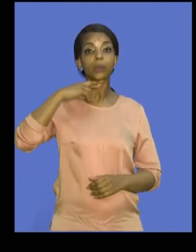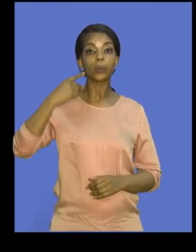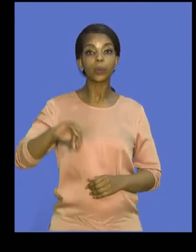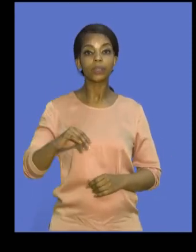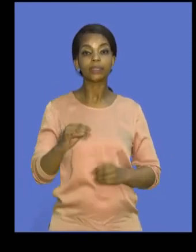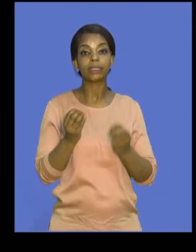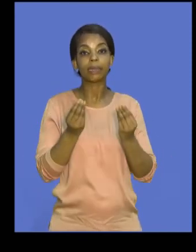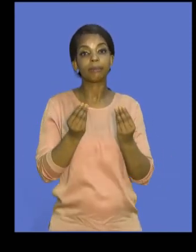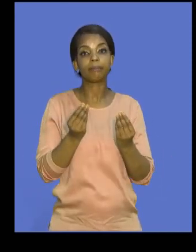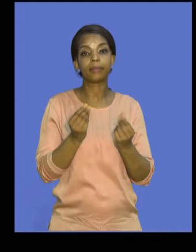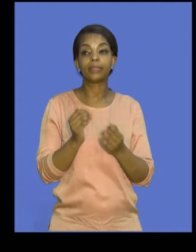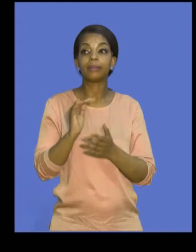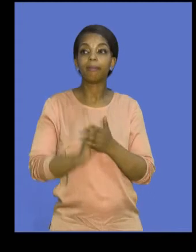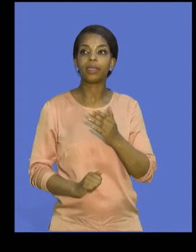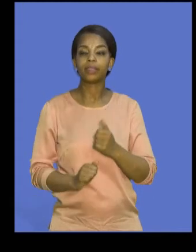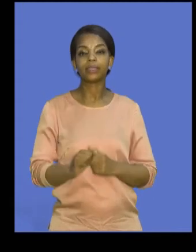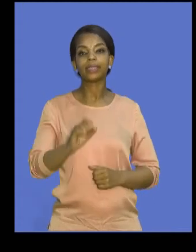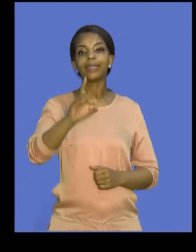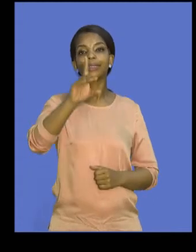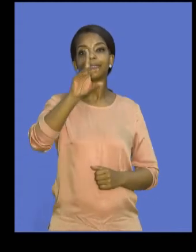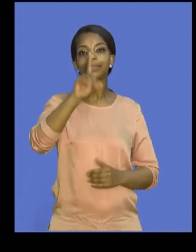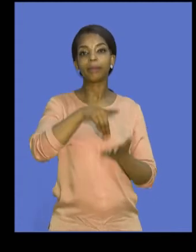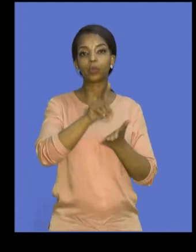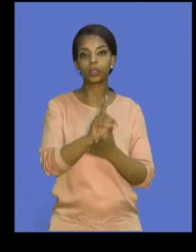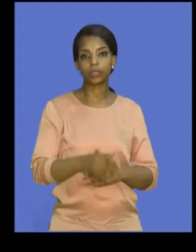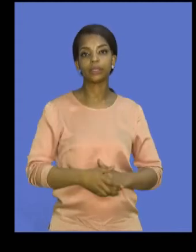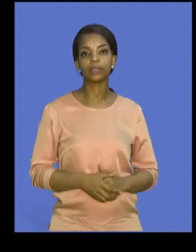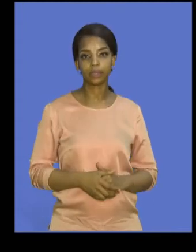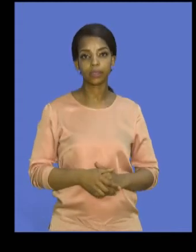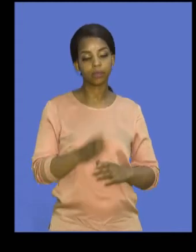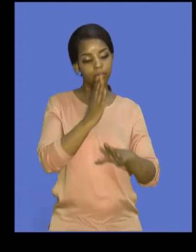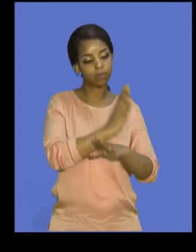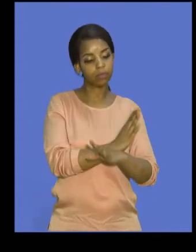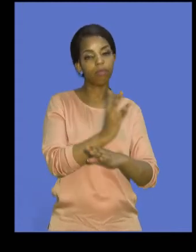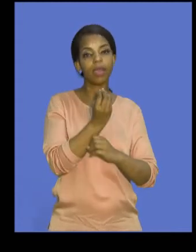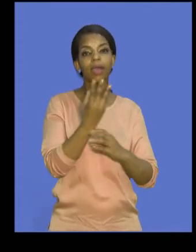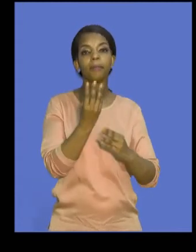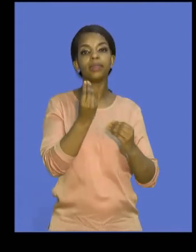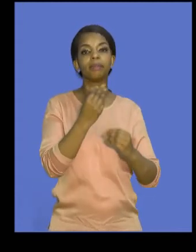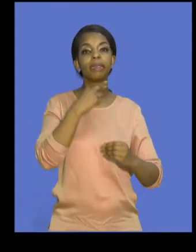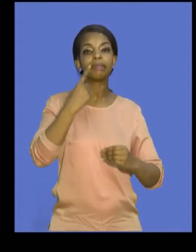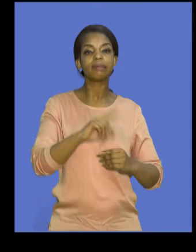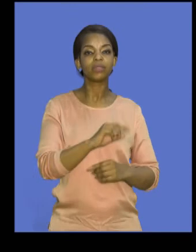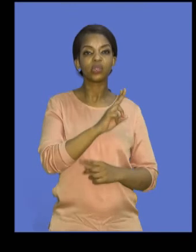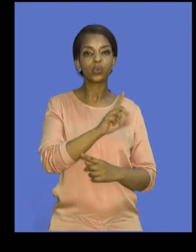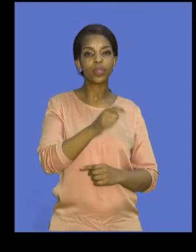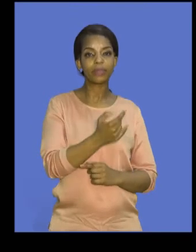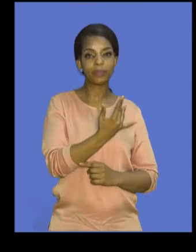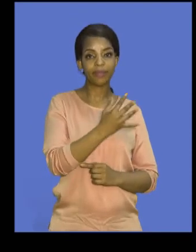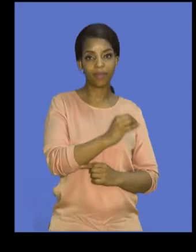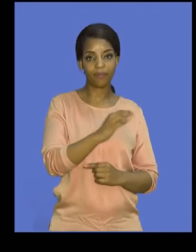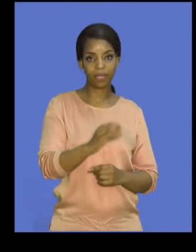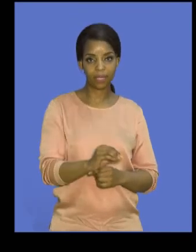minus the deposit, right? And then our original price was 2.5 minus the deposit, which